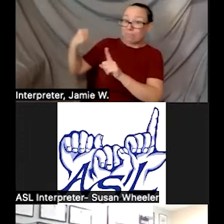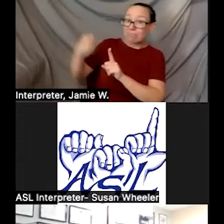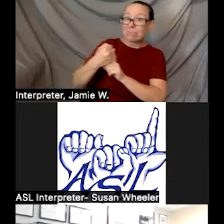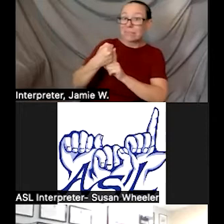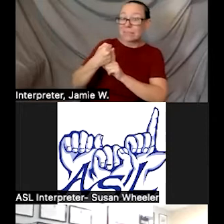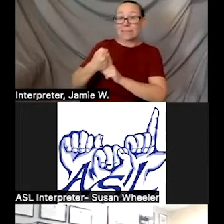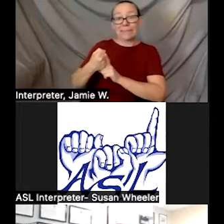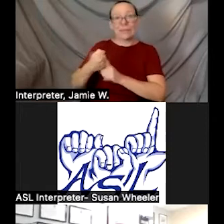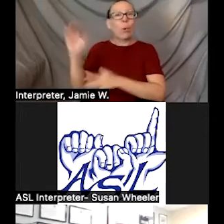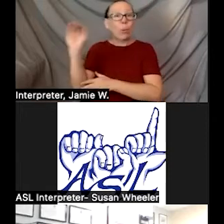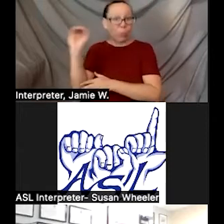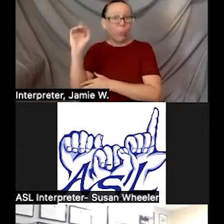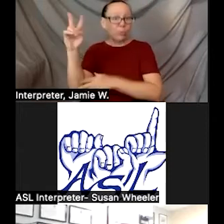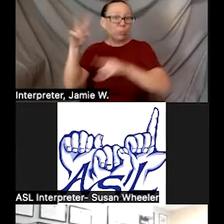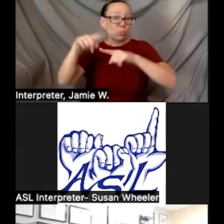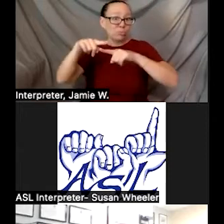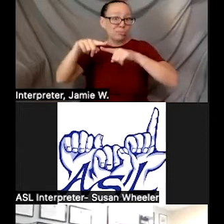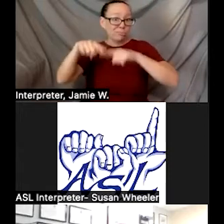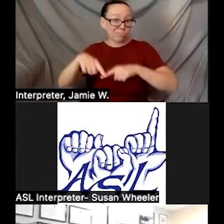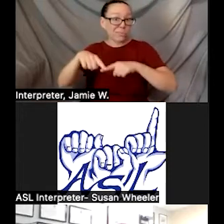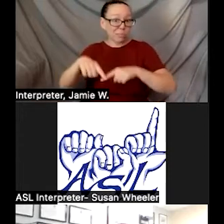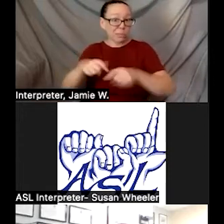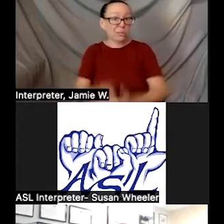dependent, unfortunately. Next.